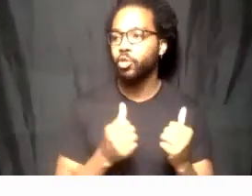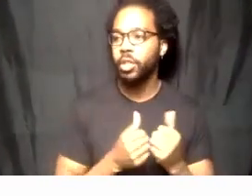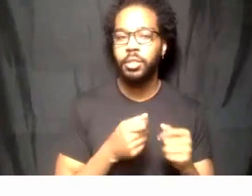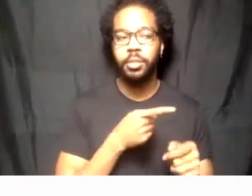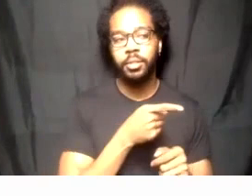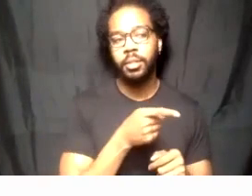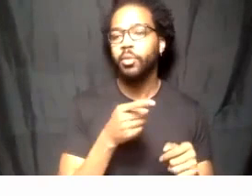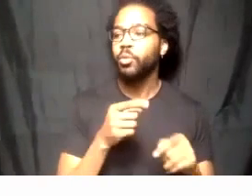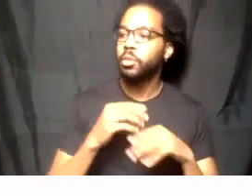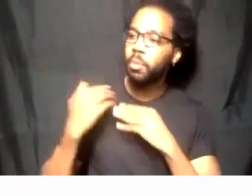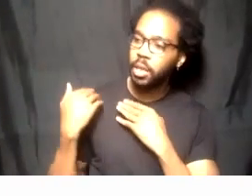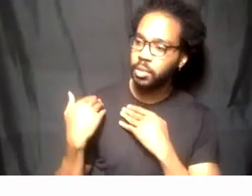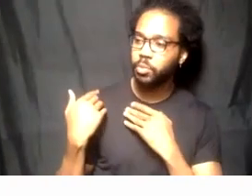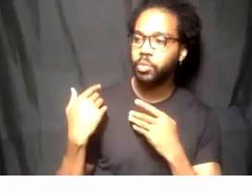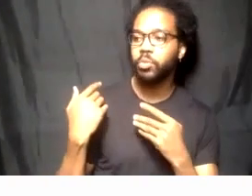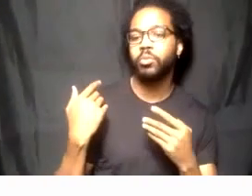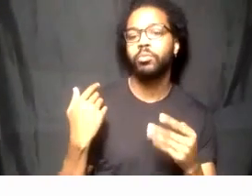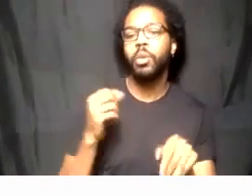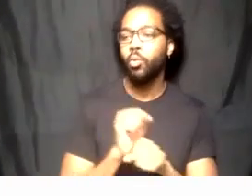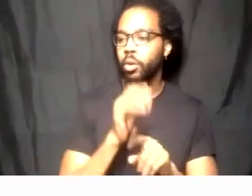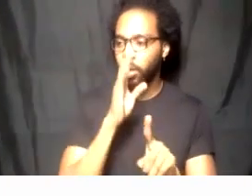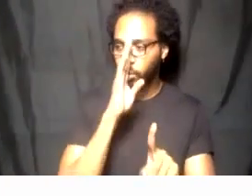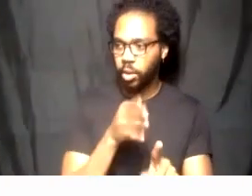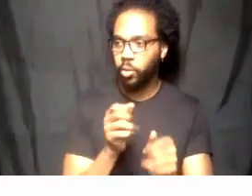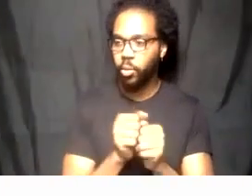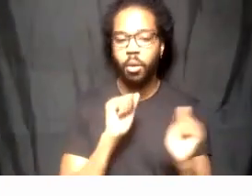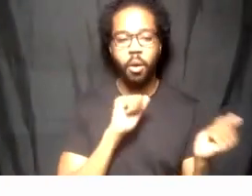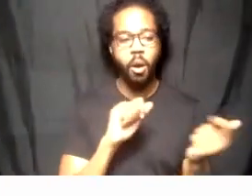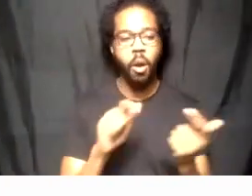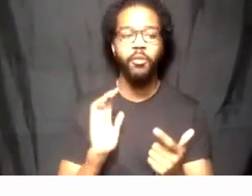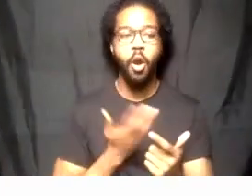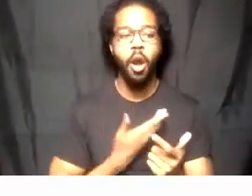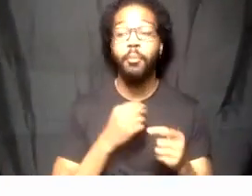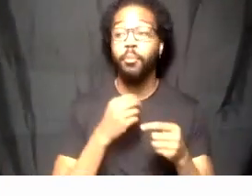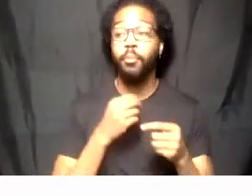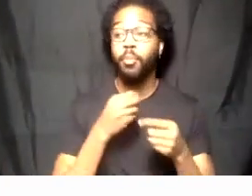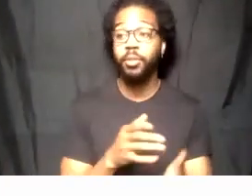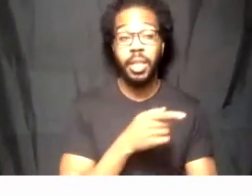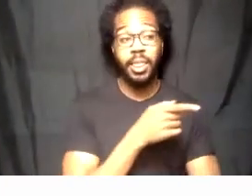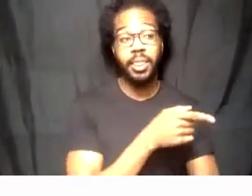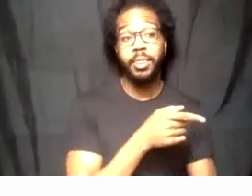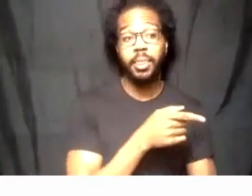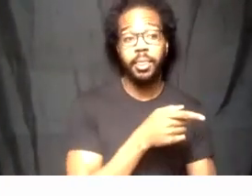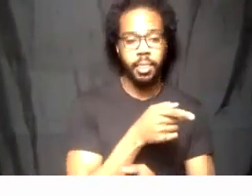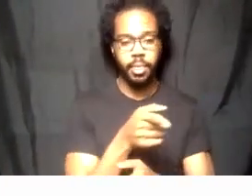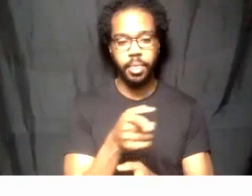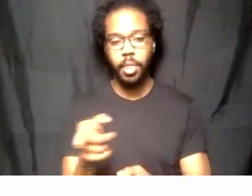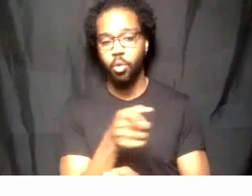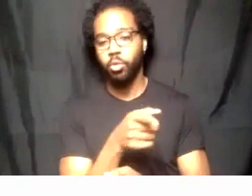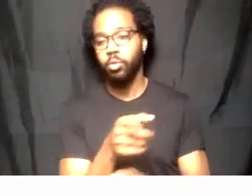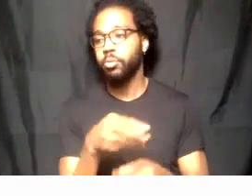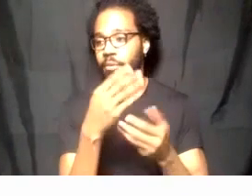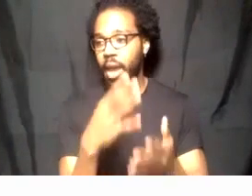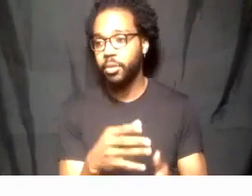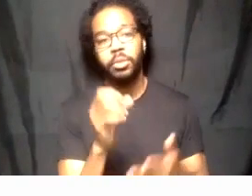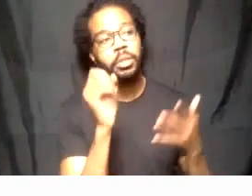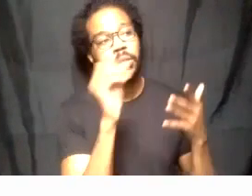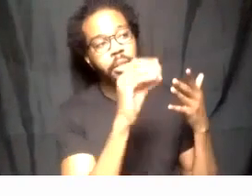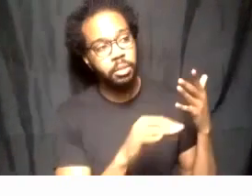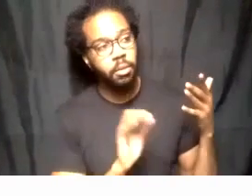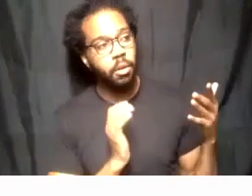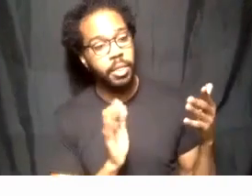who works directly with all of our providers. Providers have given them the inventory